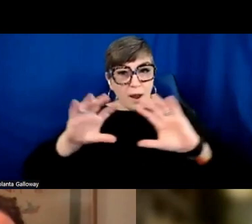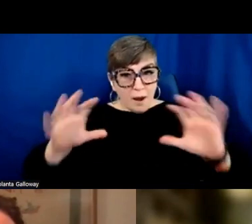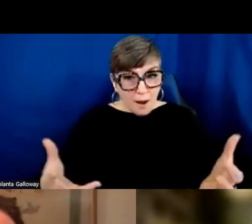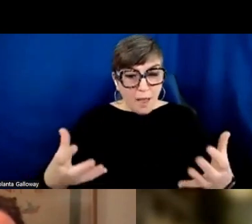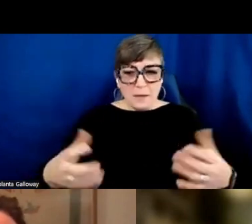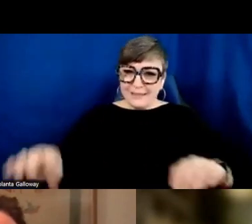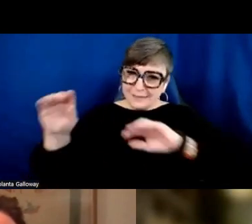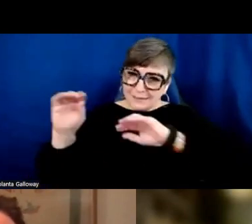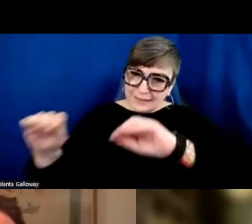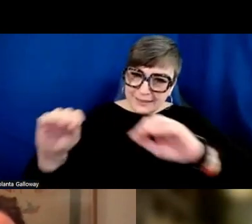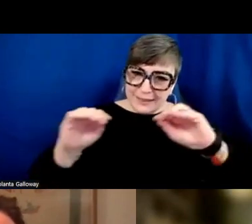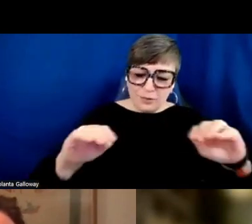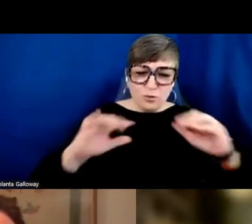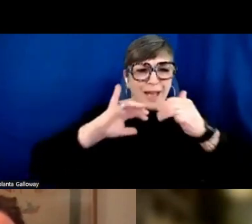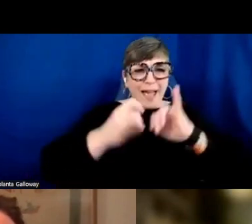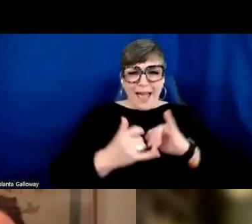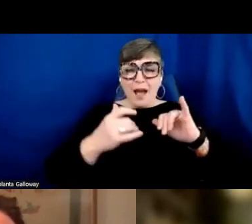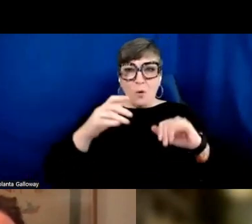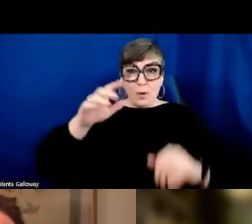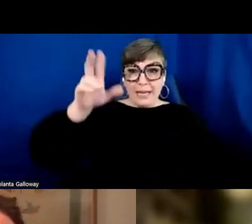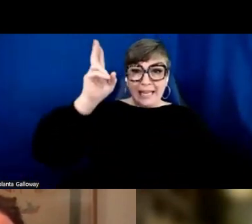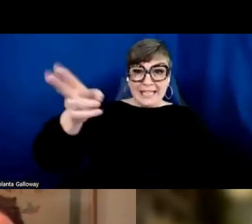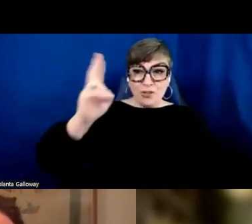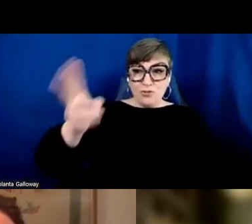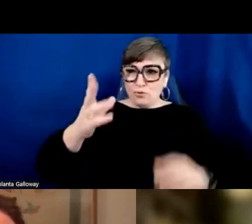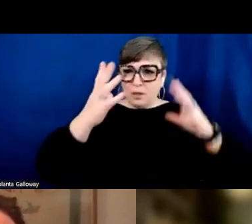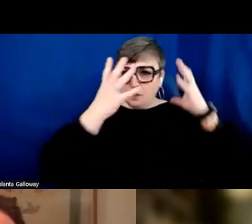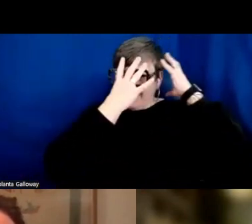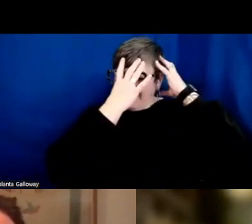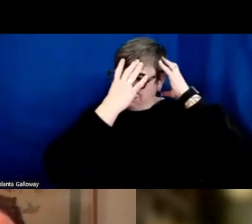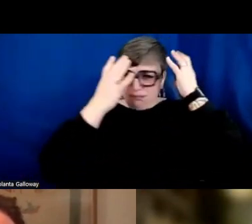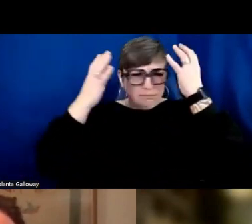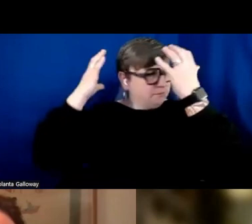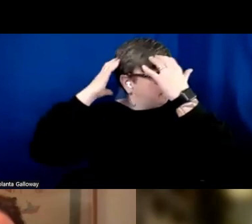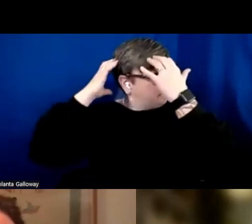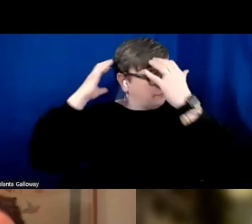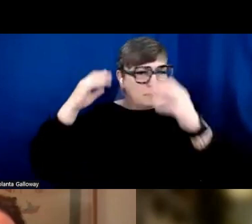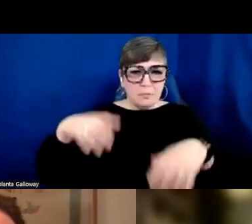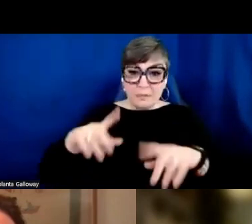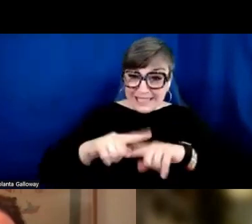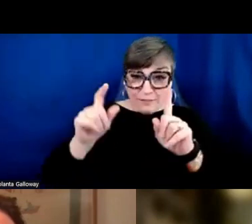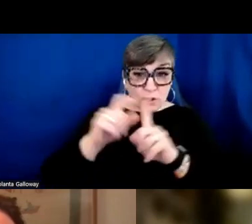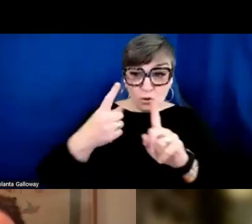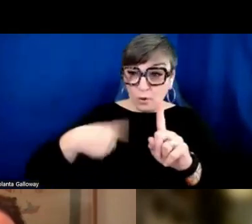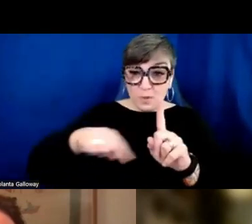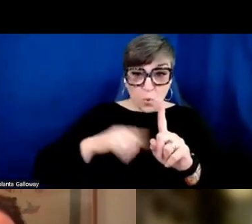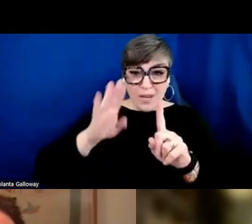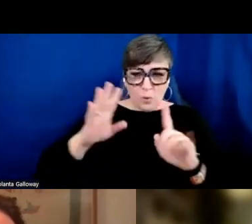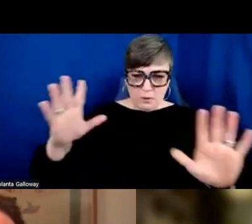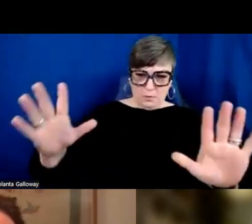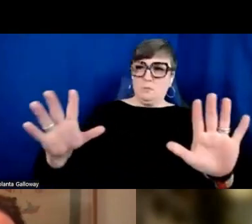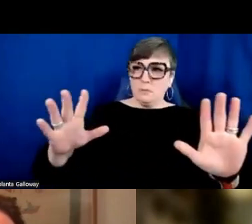historically. And sometimes that's looking at different terms, different terms that we would find offensive today, like crippled,